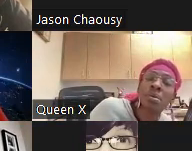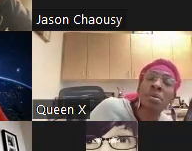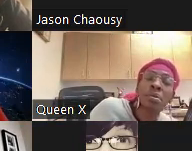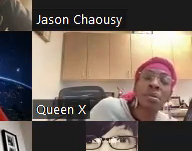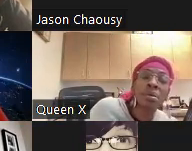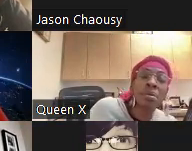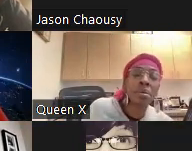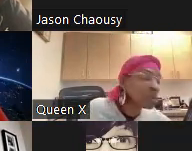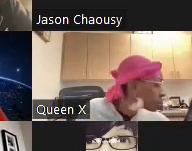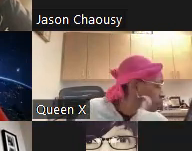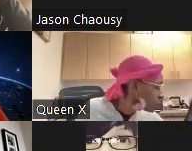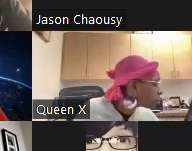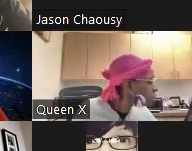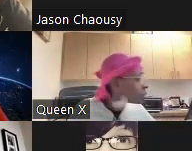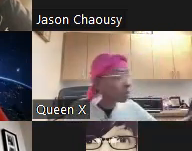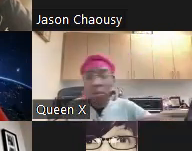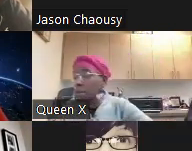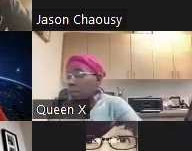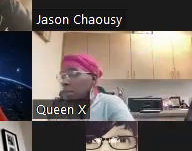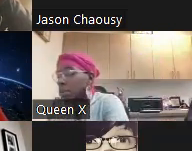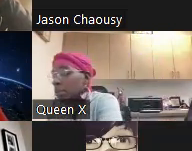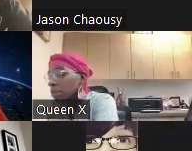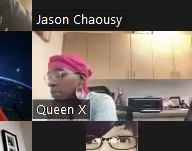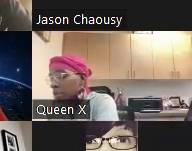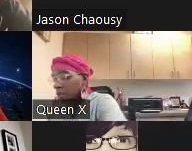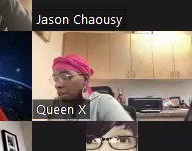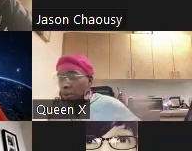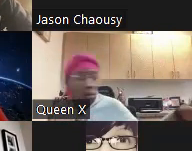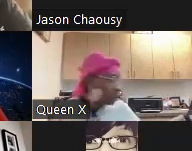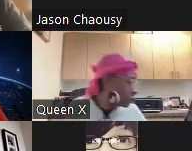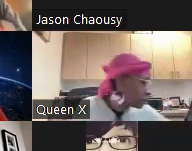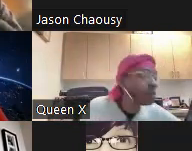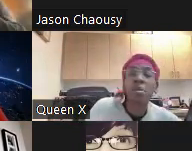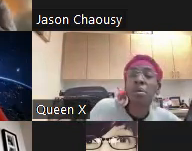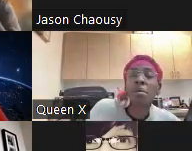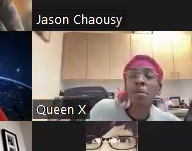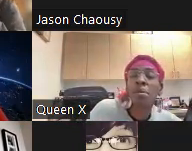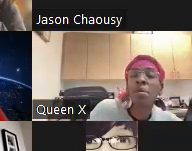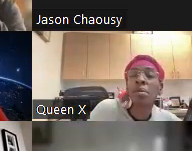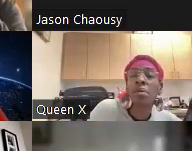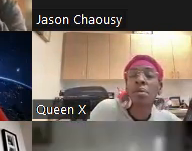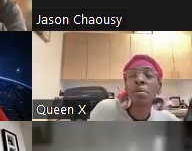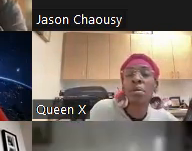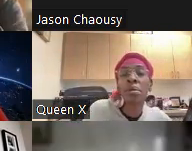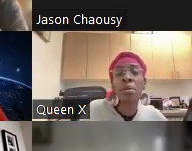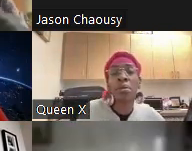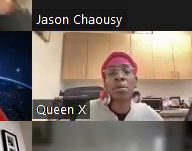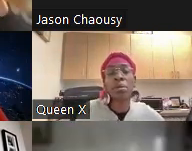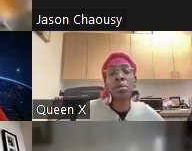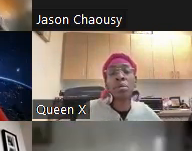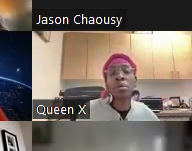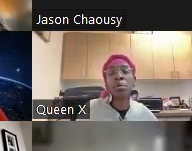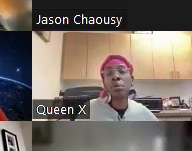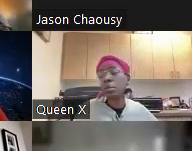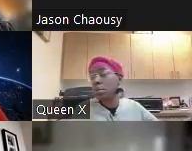thought, considering what we've endured the last few months, that we create some agreements that are for us and by us and created